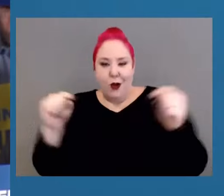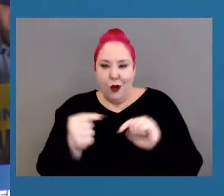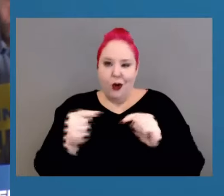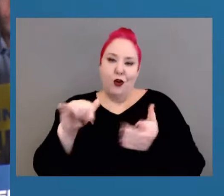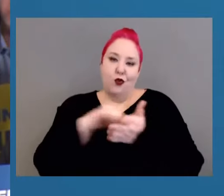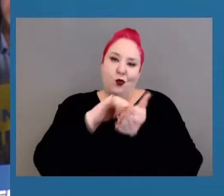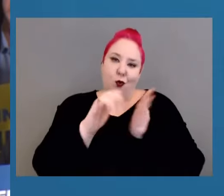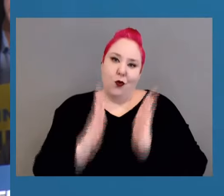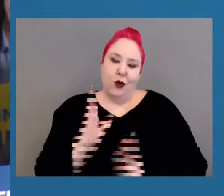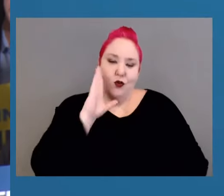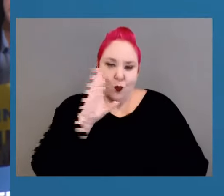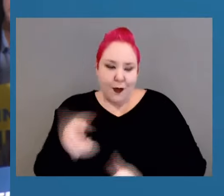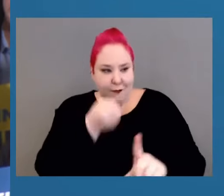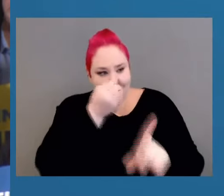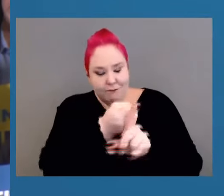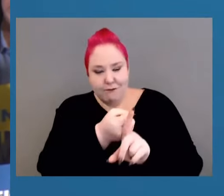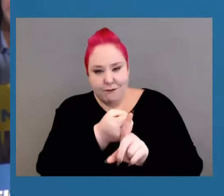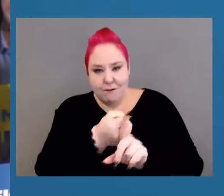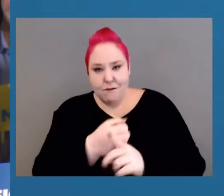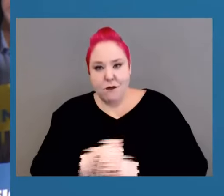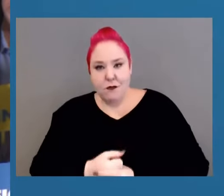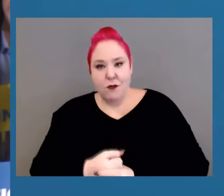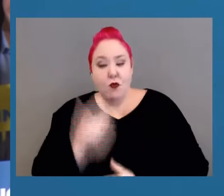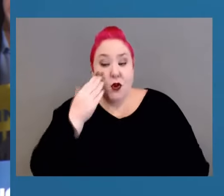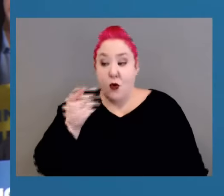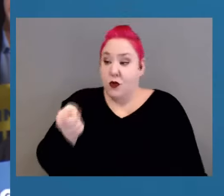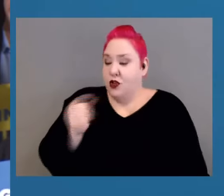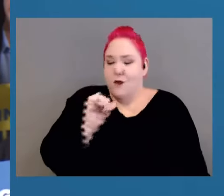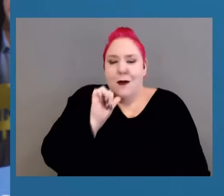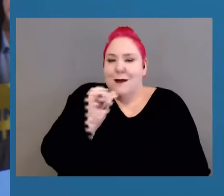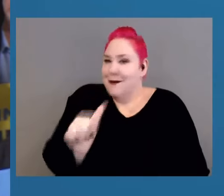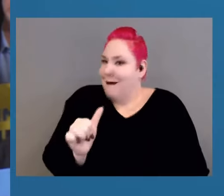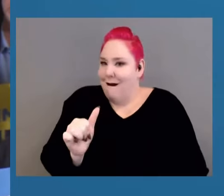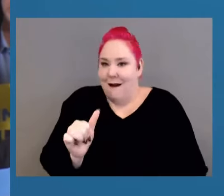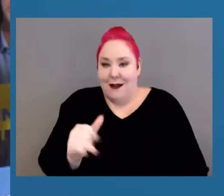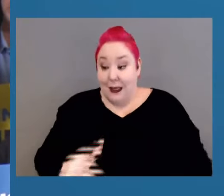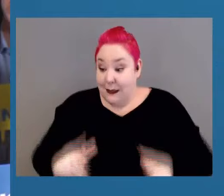that she will not let us go hungry.